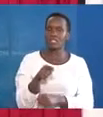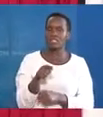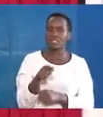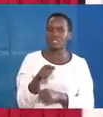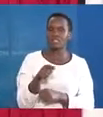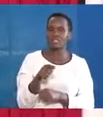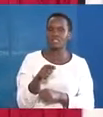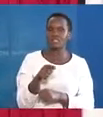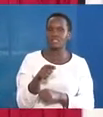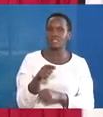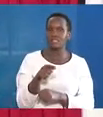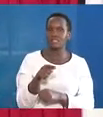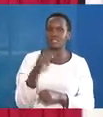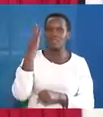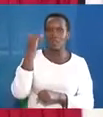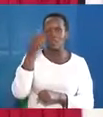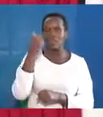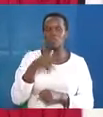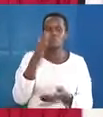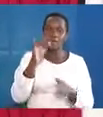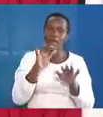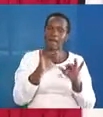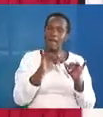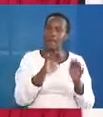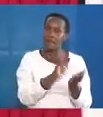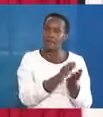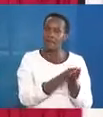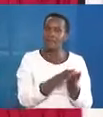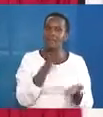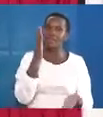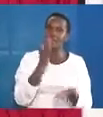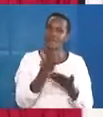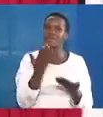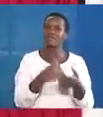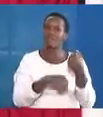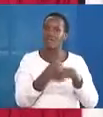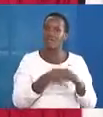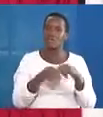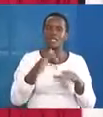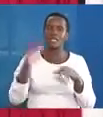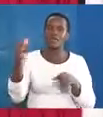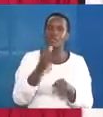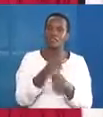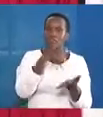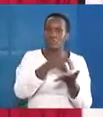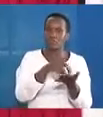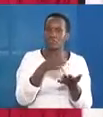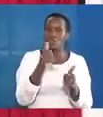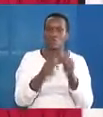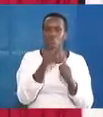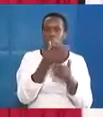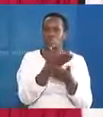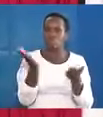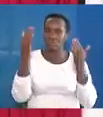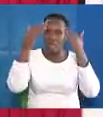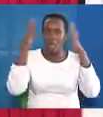while retaining the affirmative orientation in appointative posts, which, as you know, has